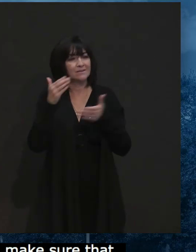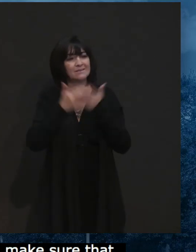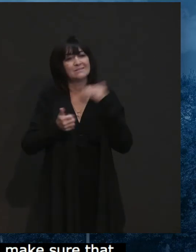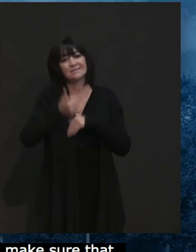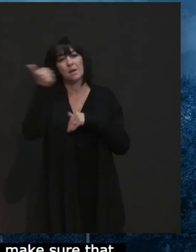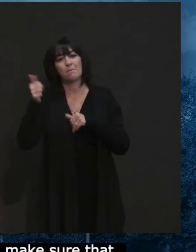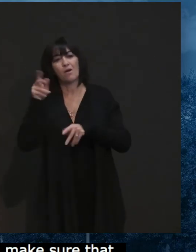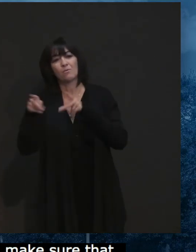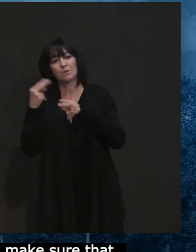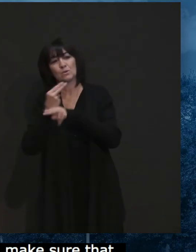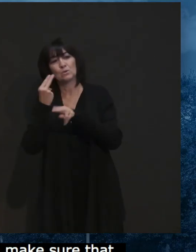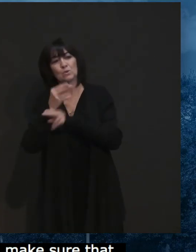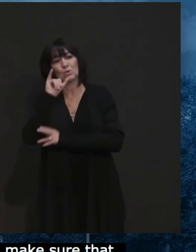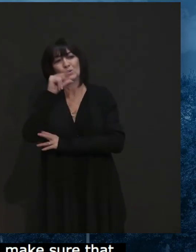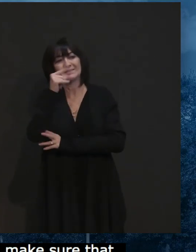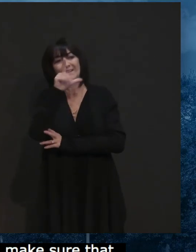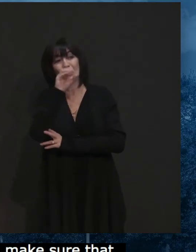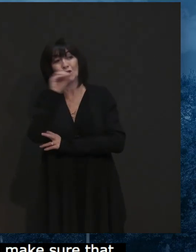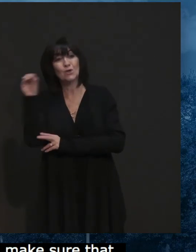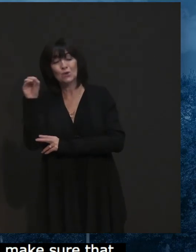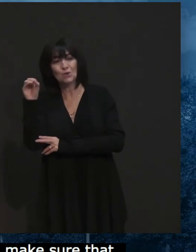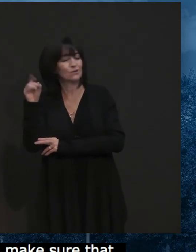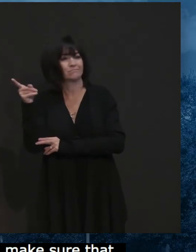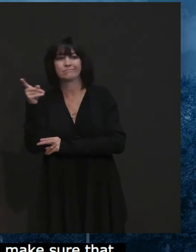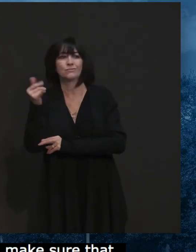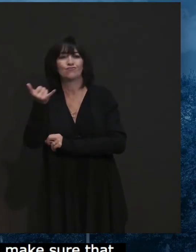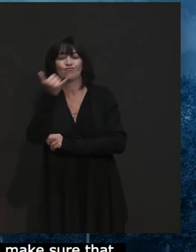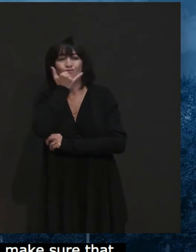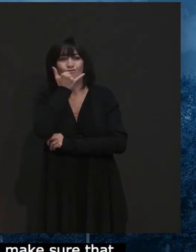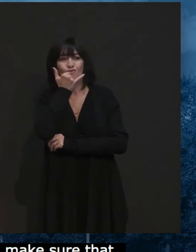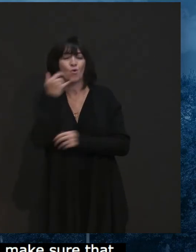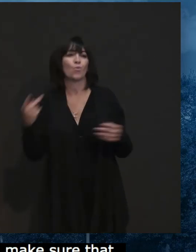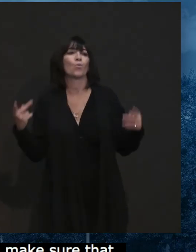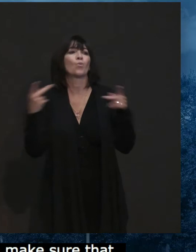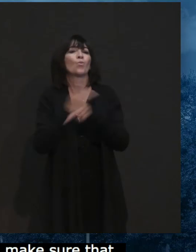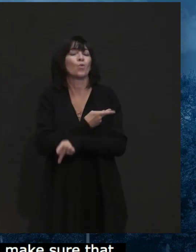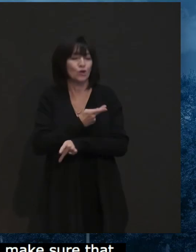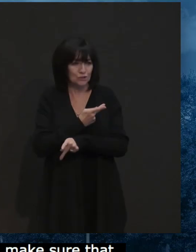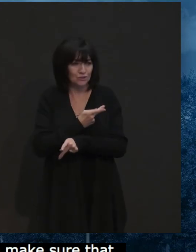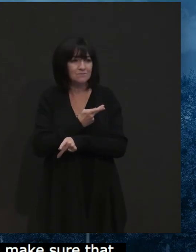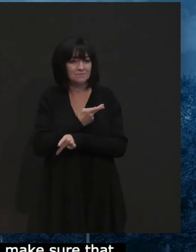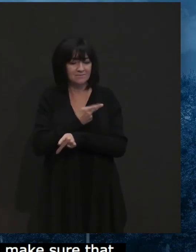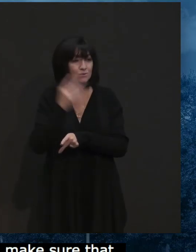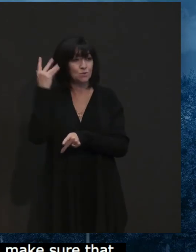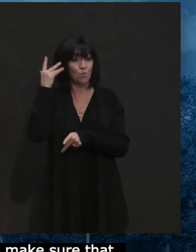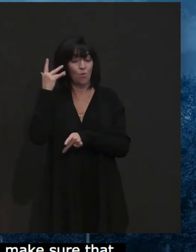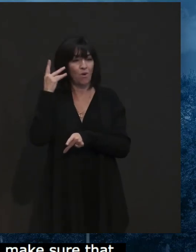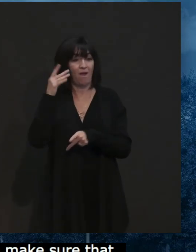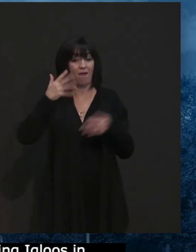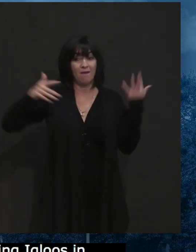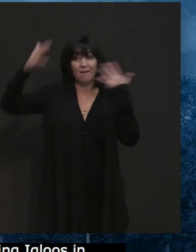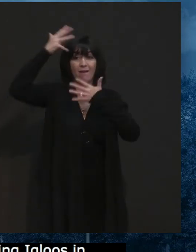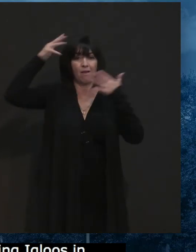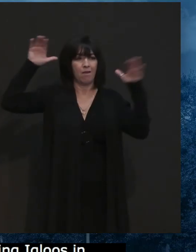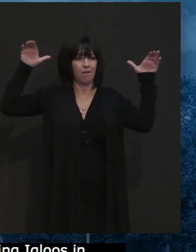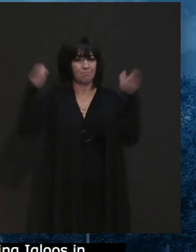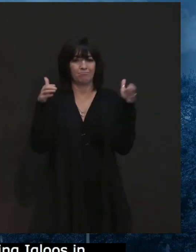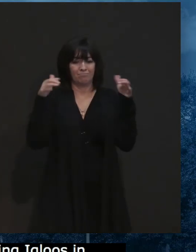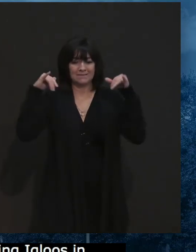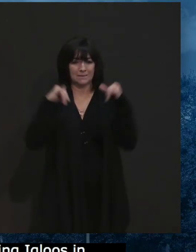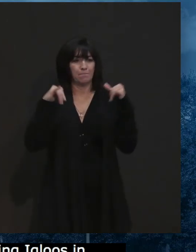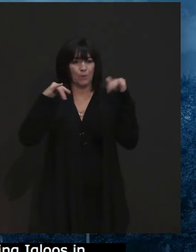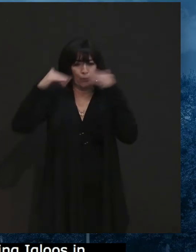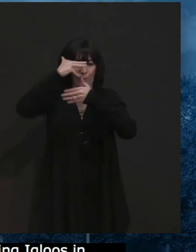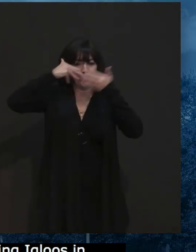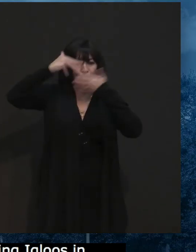of the country, and they were finding that actually that was even a riskier setting than even normal indoors. So we